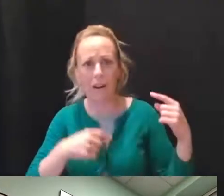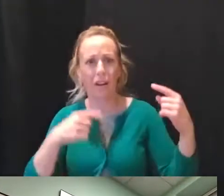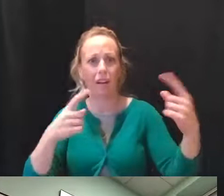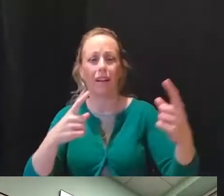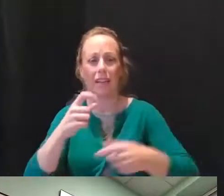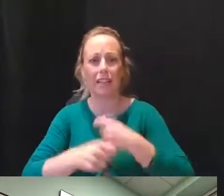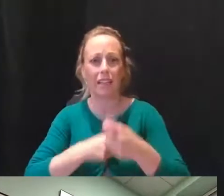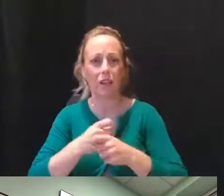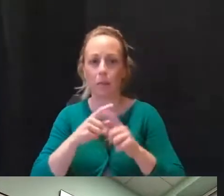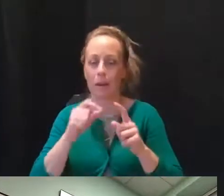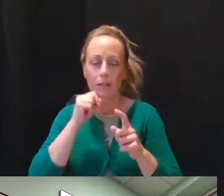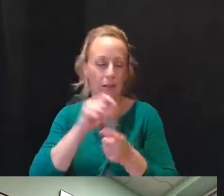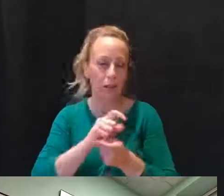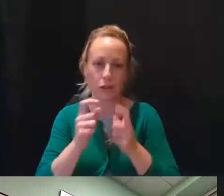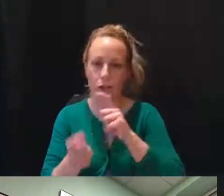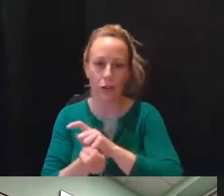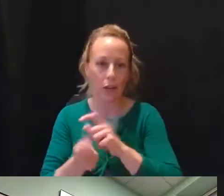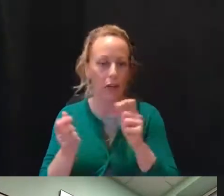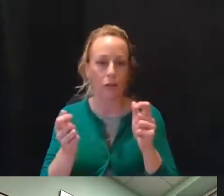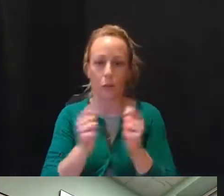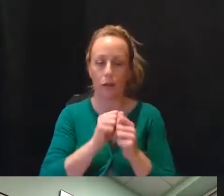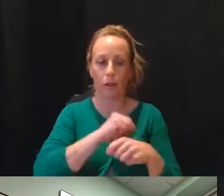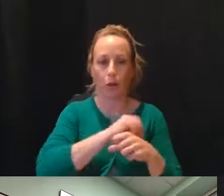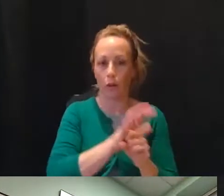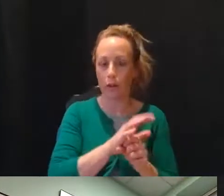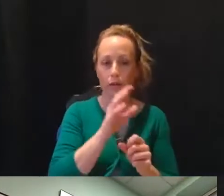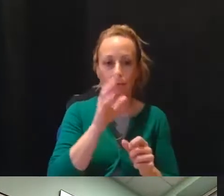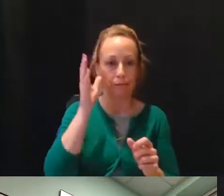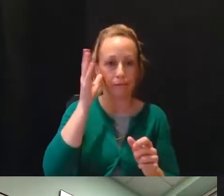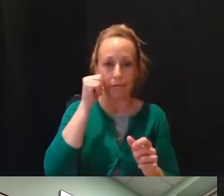of the co-circulation with COVID-19.